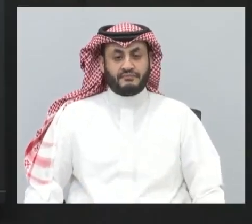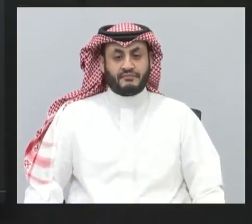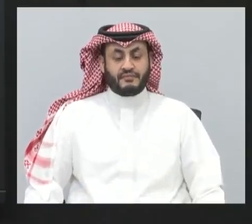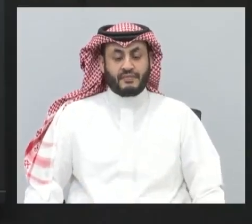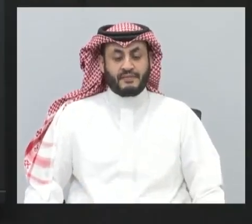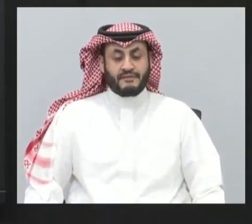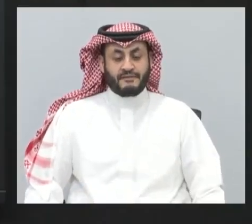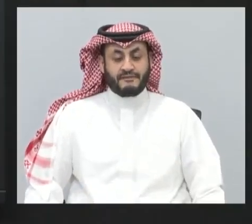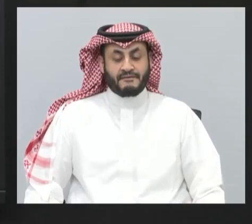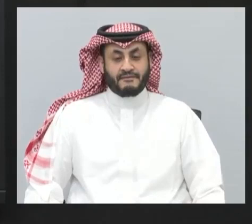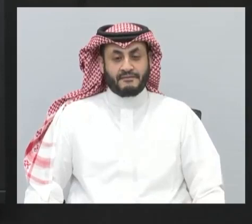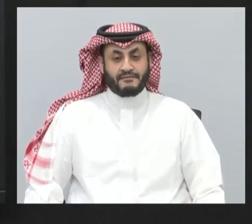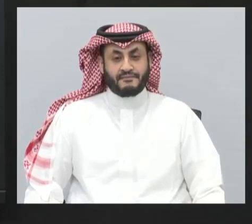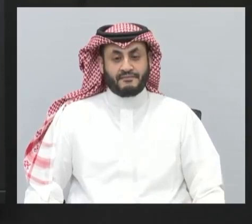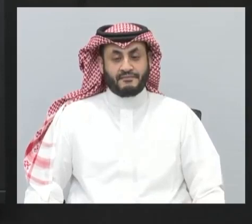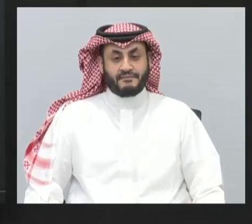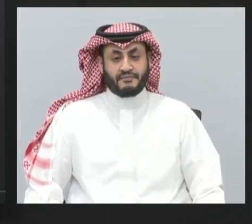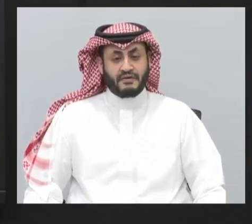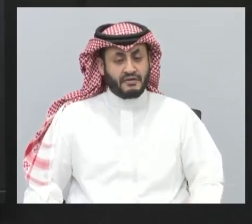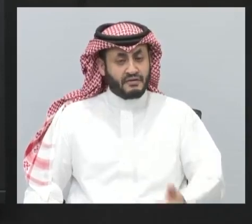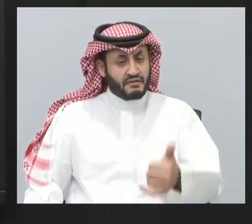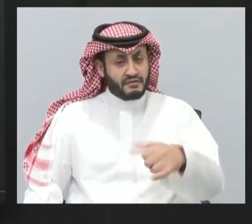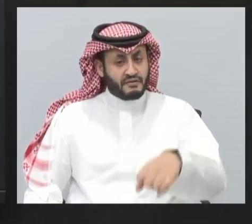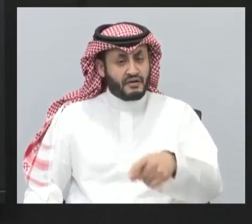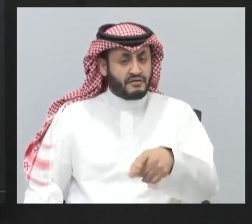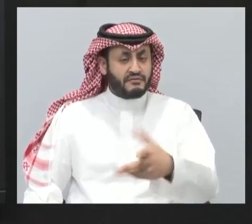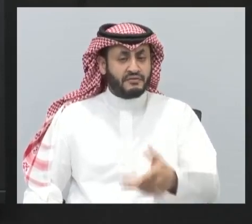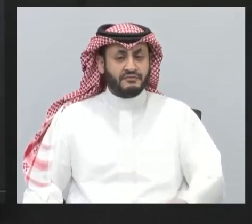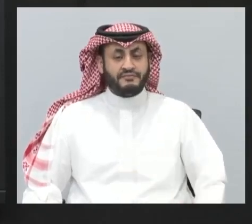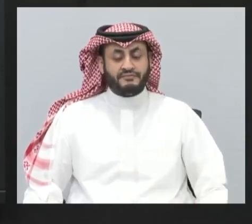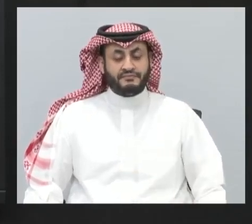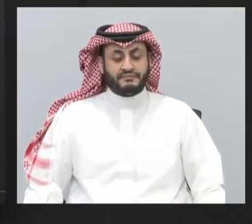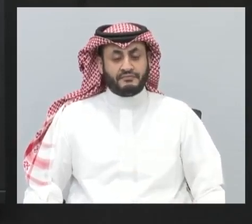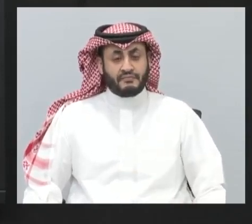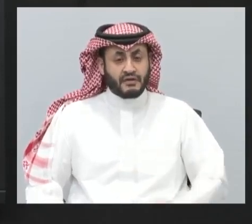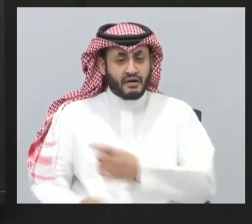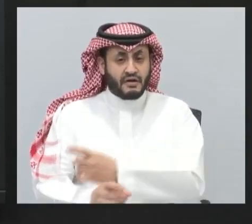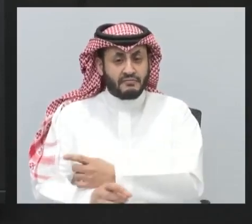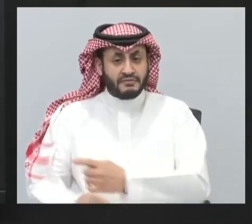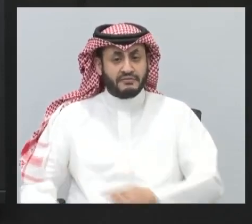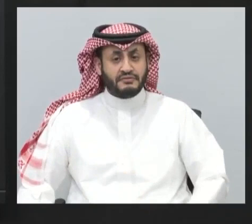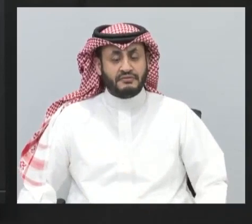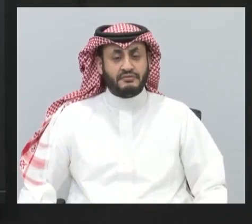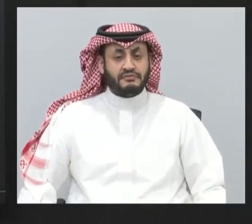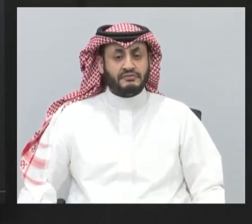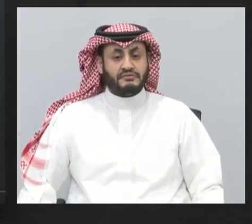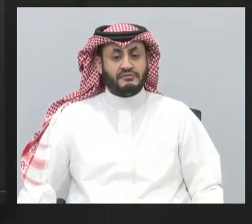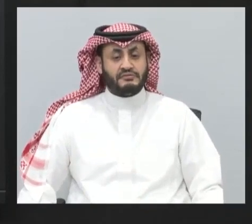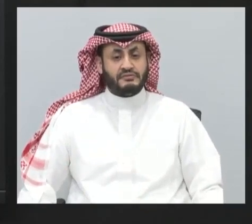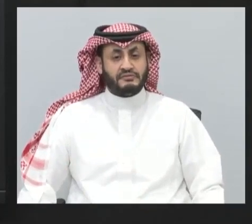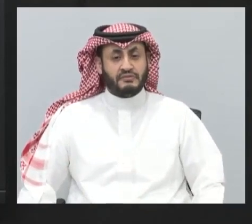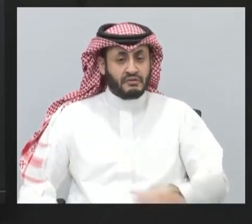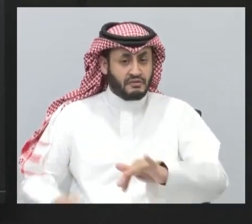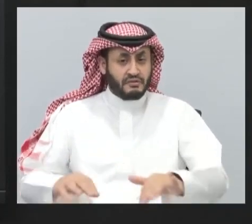is detrimental or have negative effect on learning? For me, I will say the internet is there to